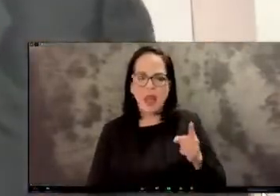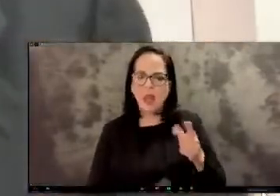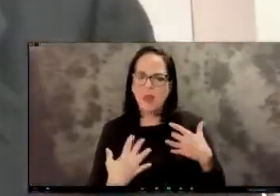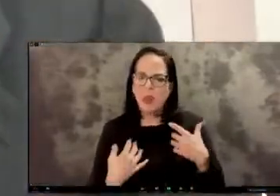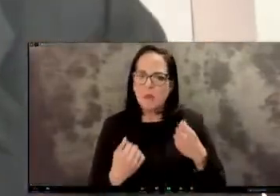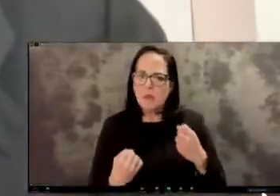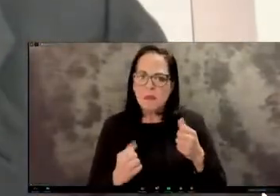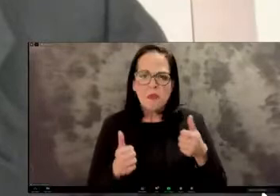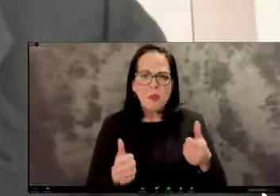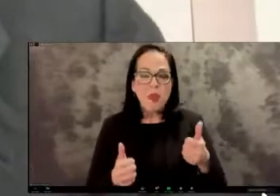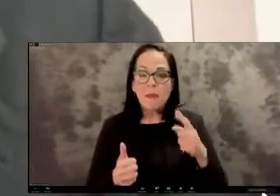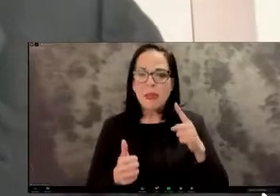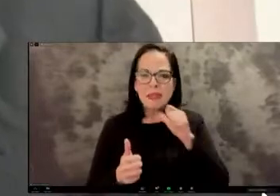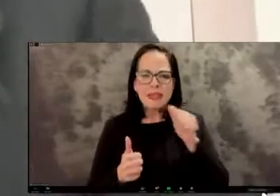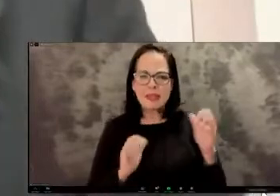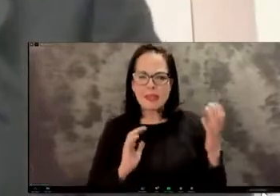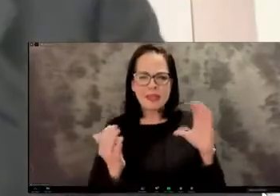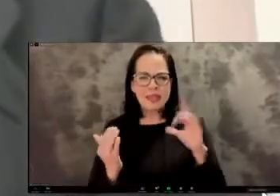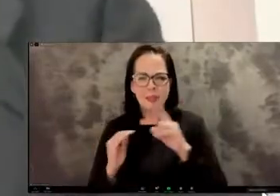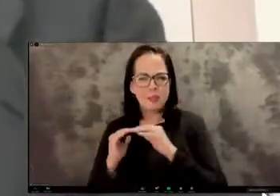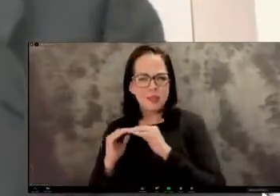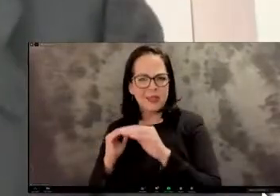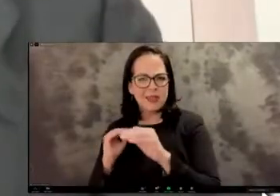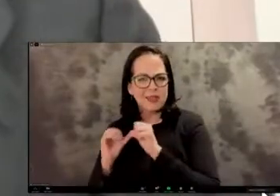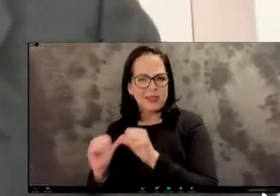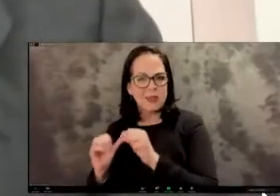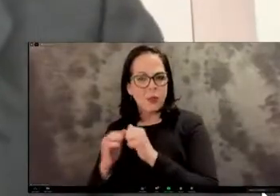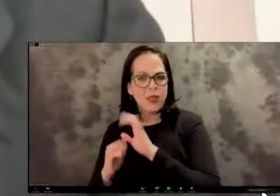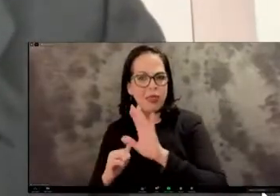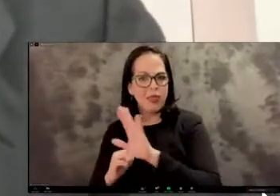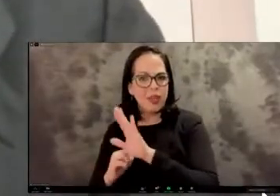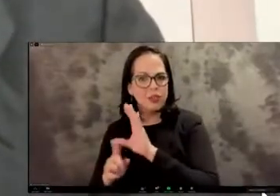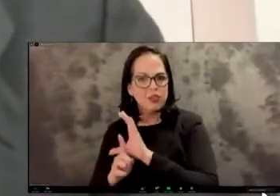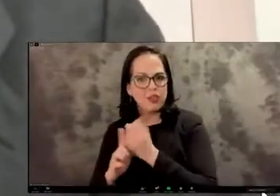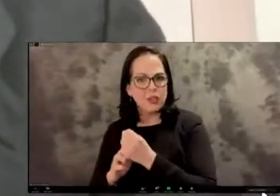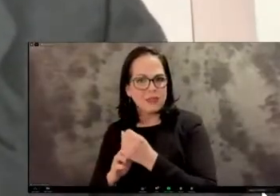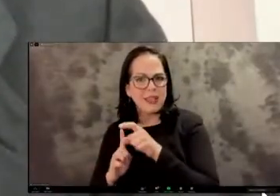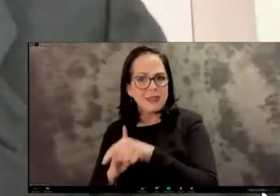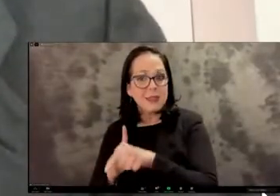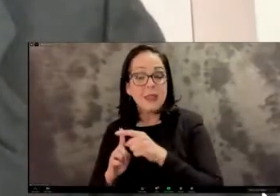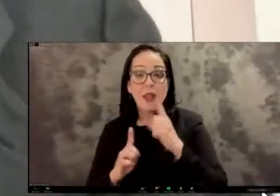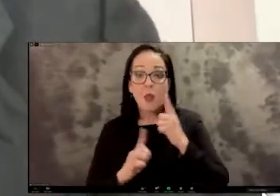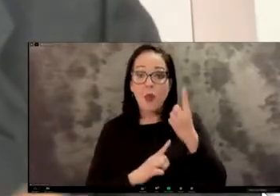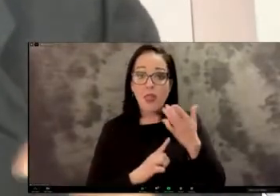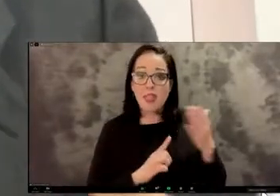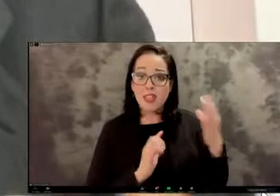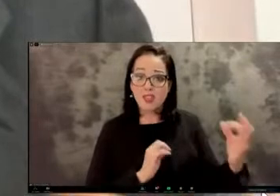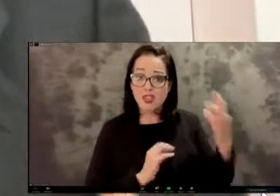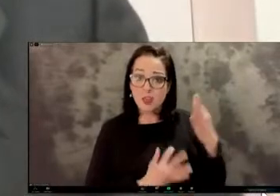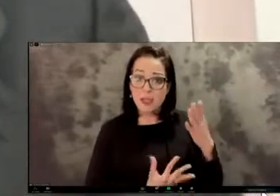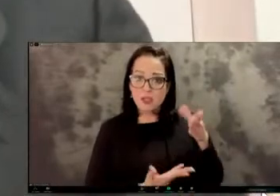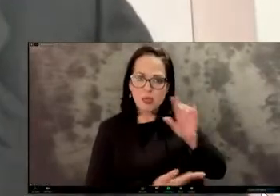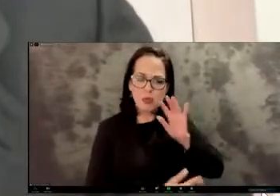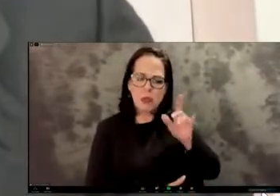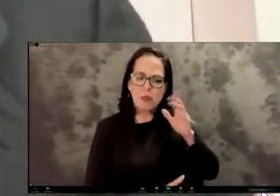which didn't seem to be consistent with their objective circumstances. And one of the things she mentioned to me was that she noted